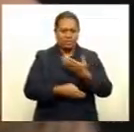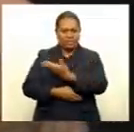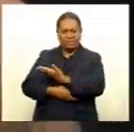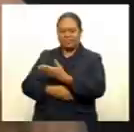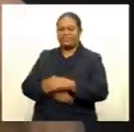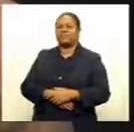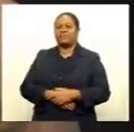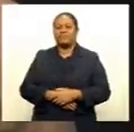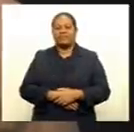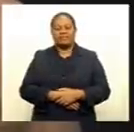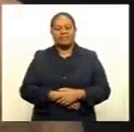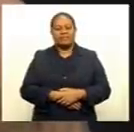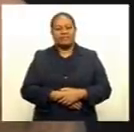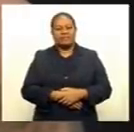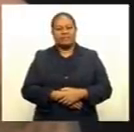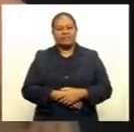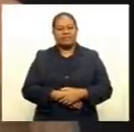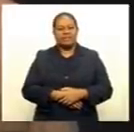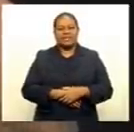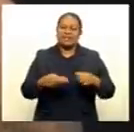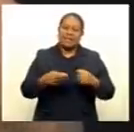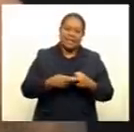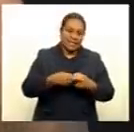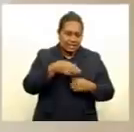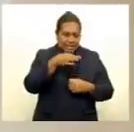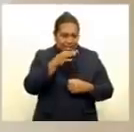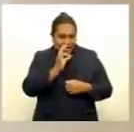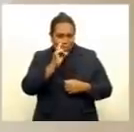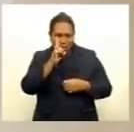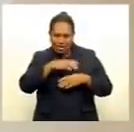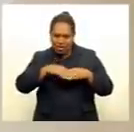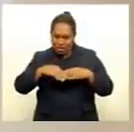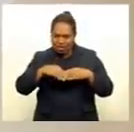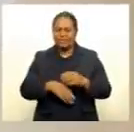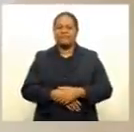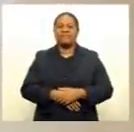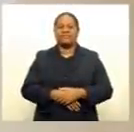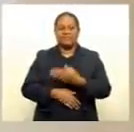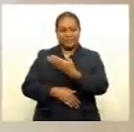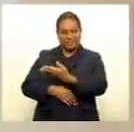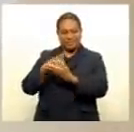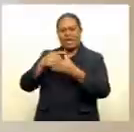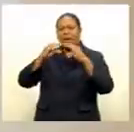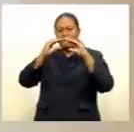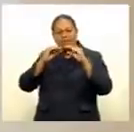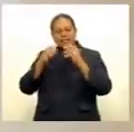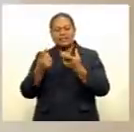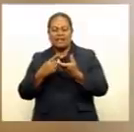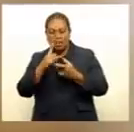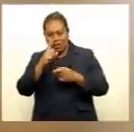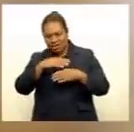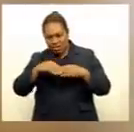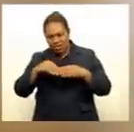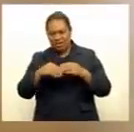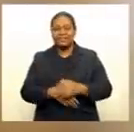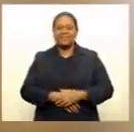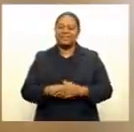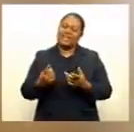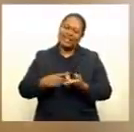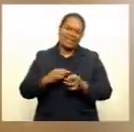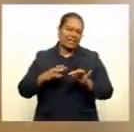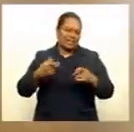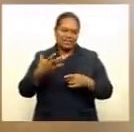Velomani program. For the iced tea, it's $1. For our tacos and burgers, it's $1 as well. And all the other